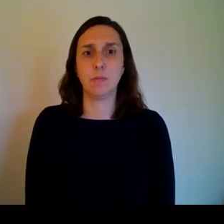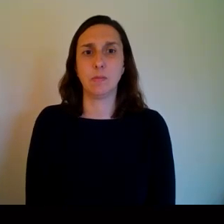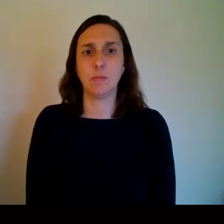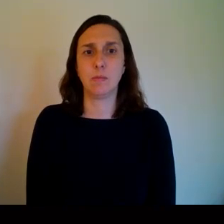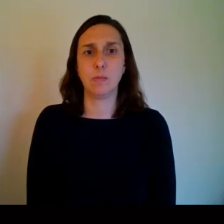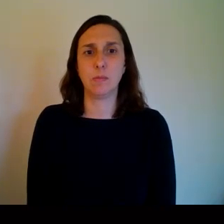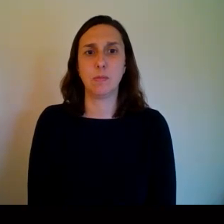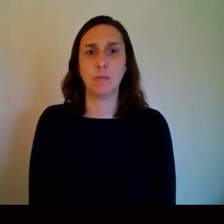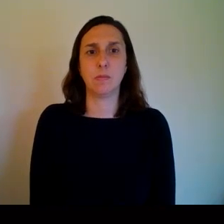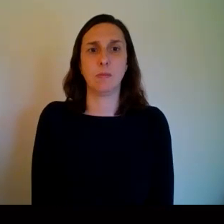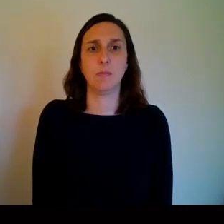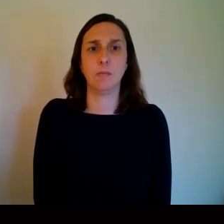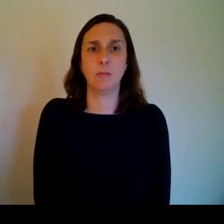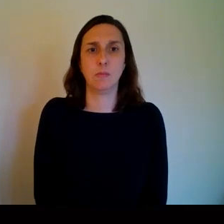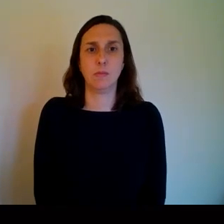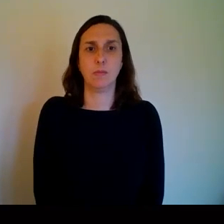Well,